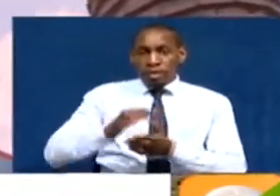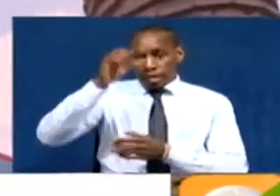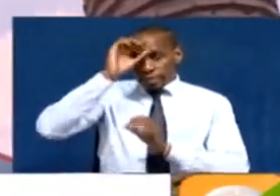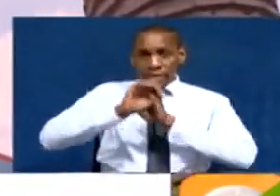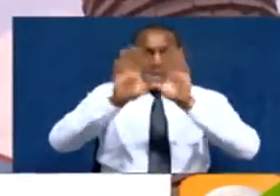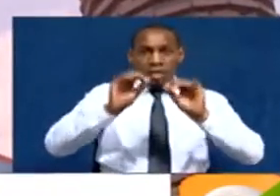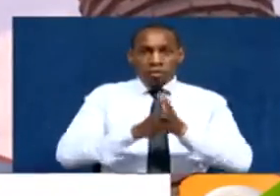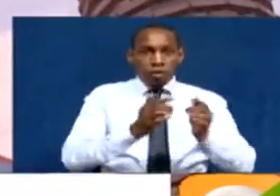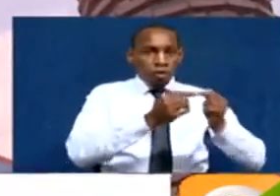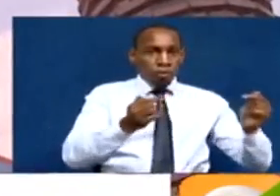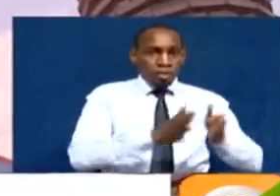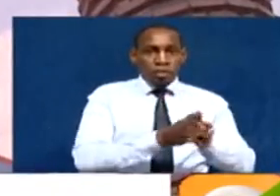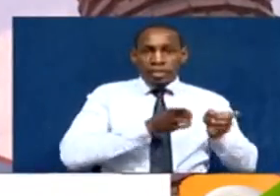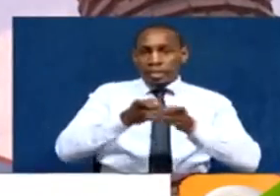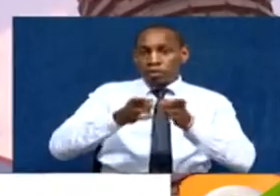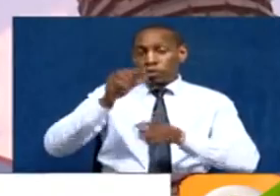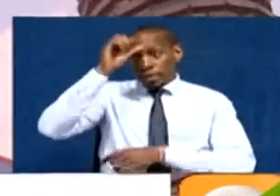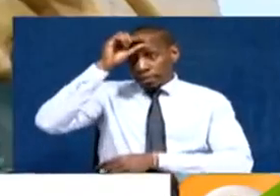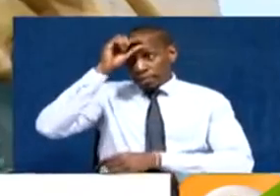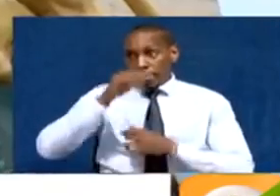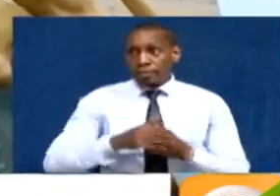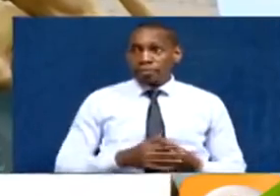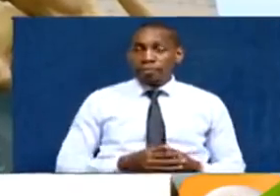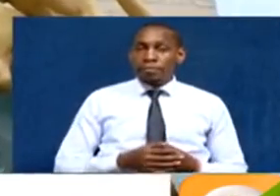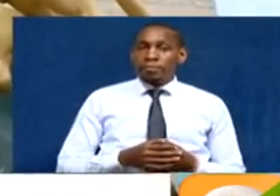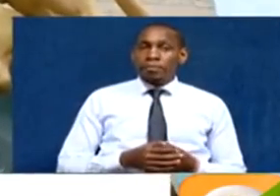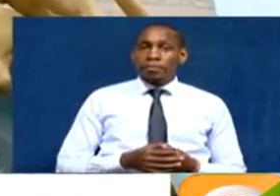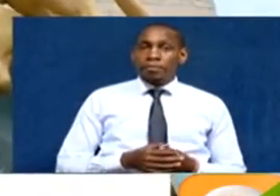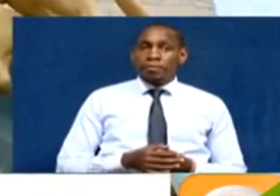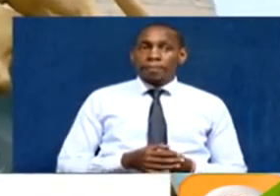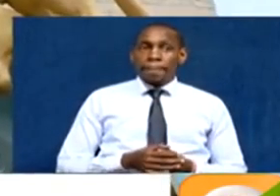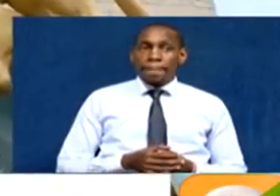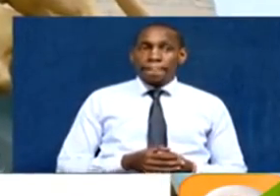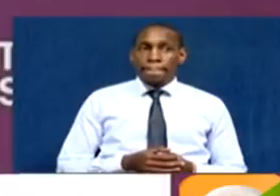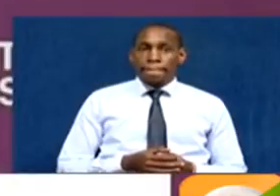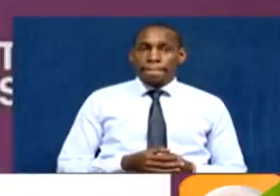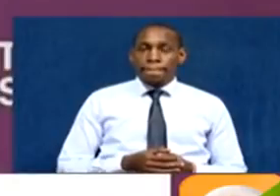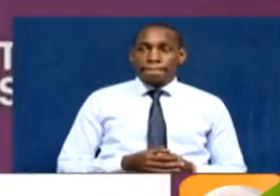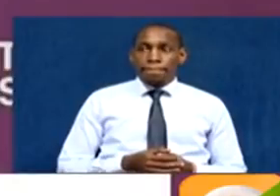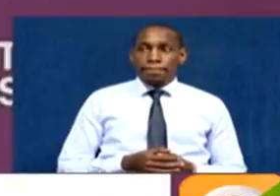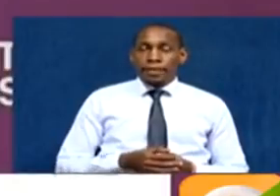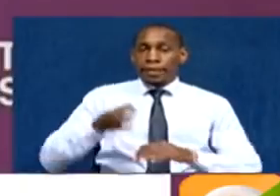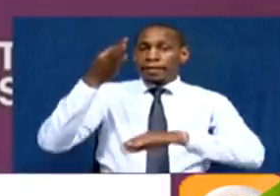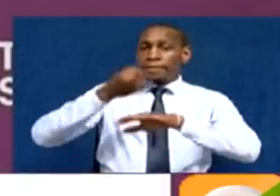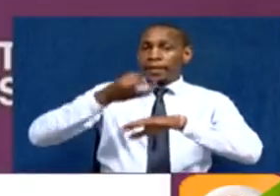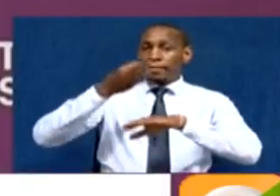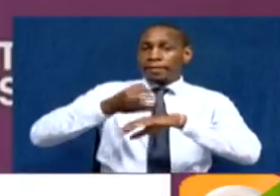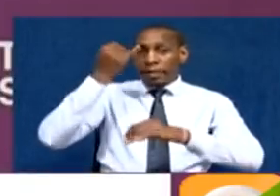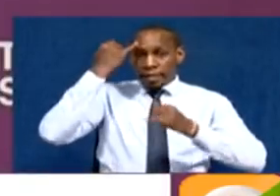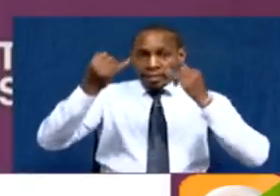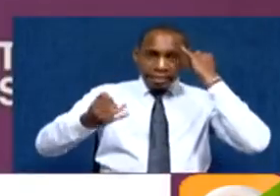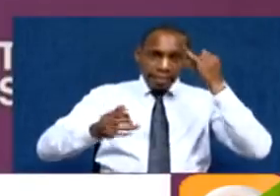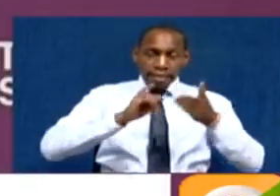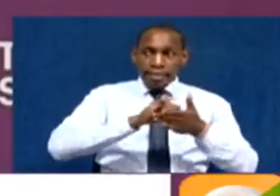government, with the opposition calling the shots in government. There have been fallacious theories that, oh, you've